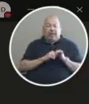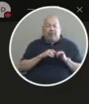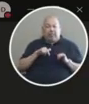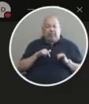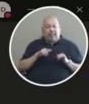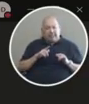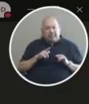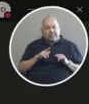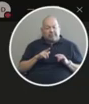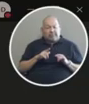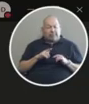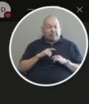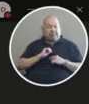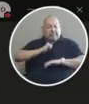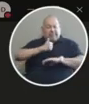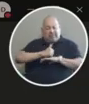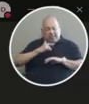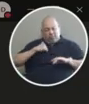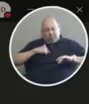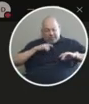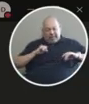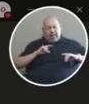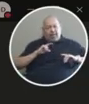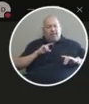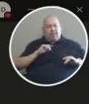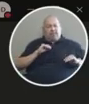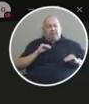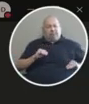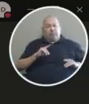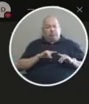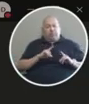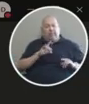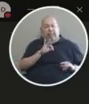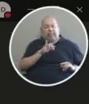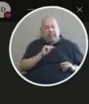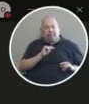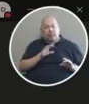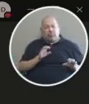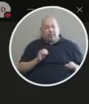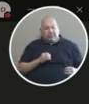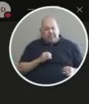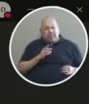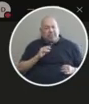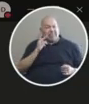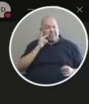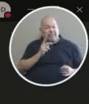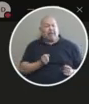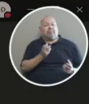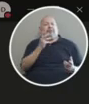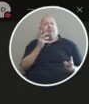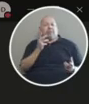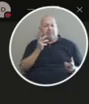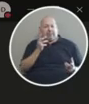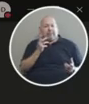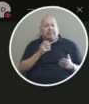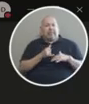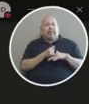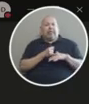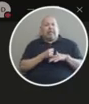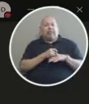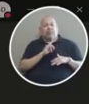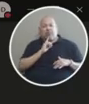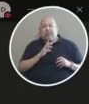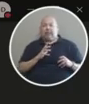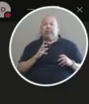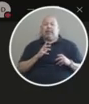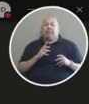this pans out, we will put this forth with the LIFT organization and see how much interest, and I'm sure we're